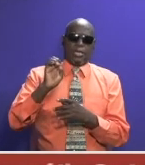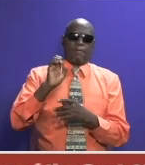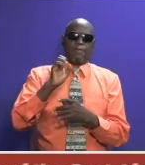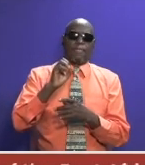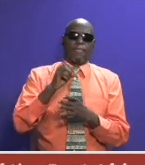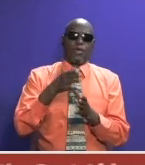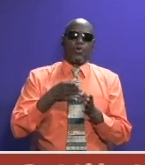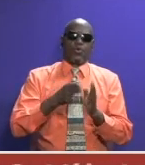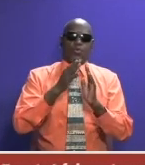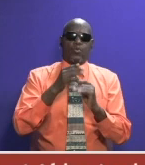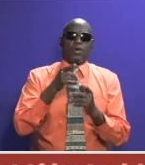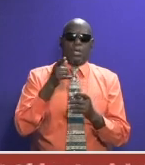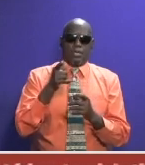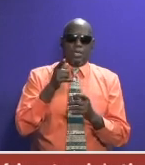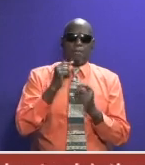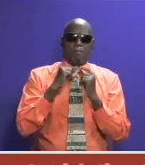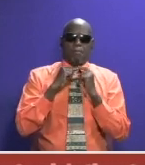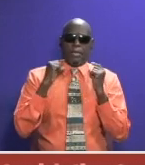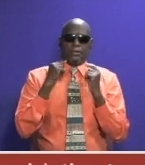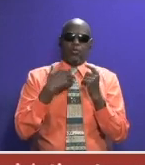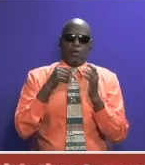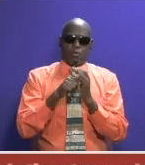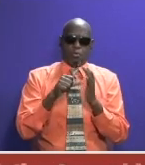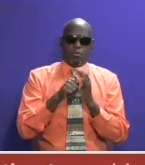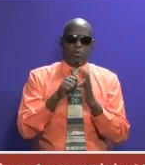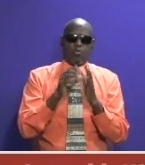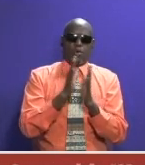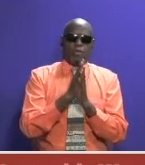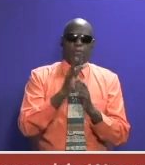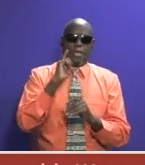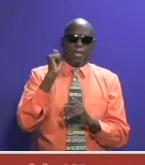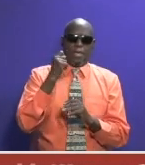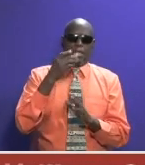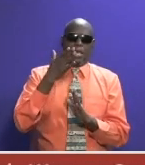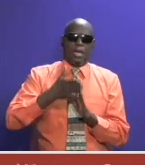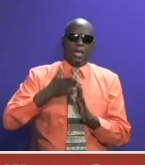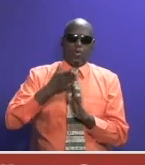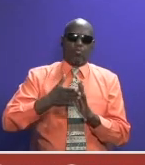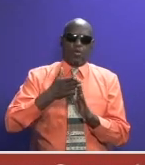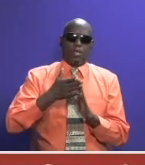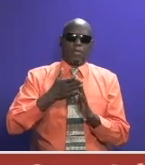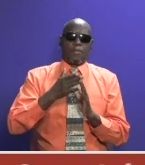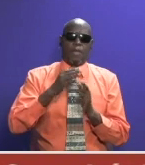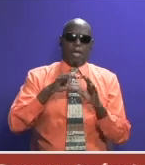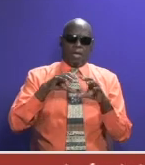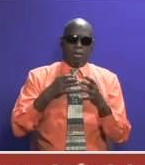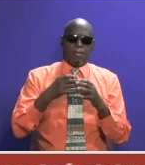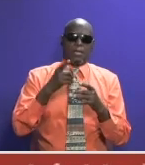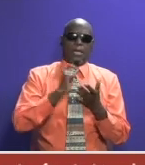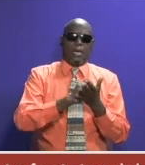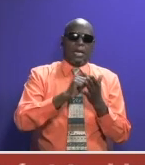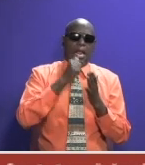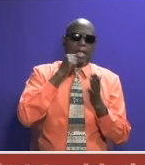a tussle for the piece of land with the Kenya Railways Corporation, had written a letter to the Parliamentary Lands